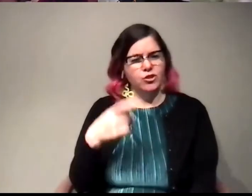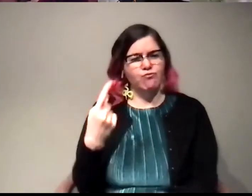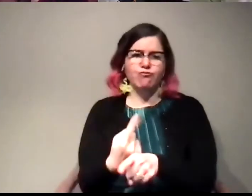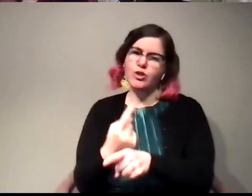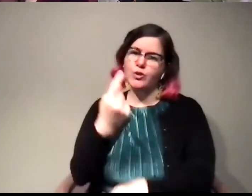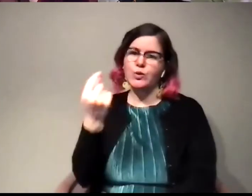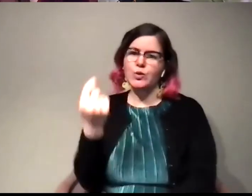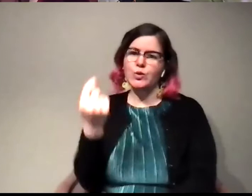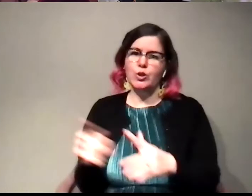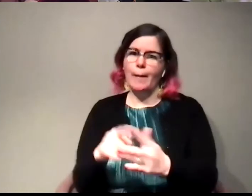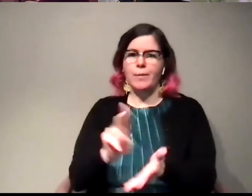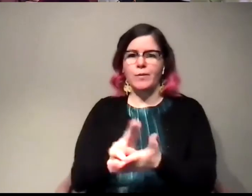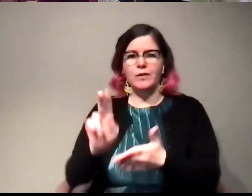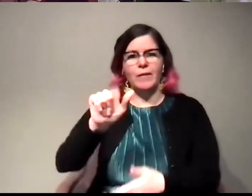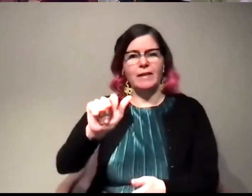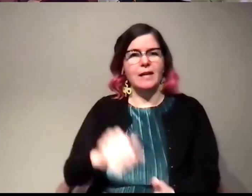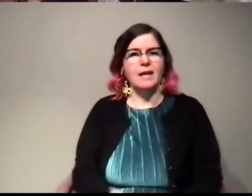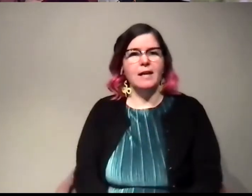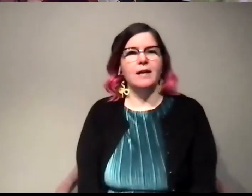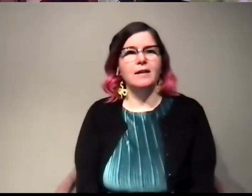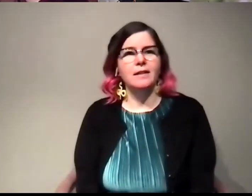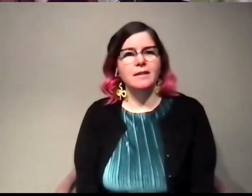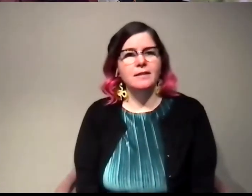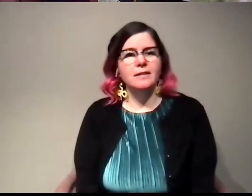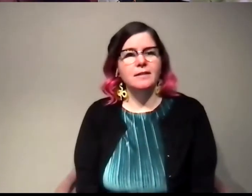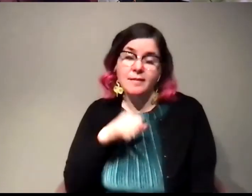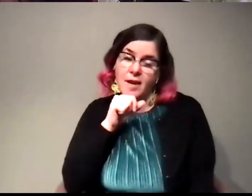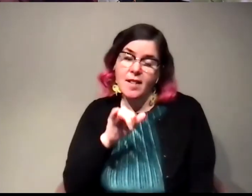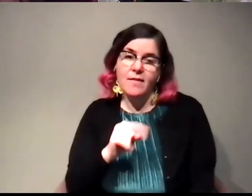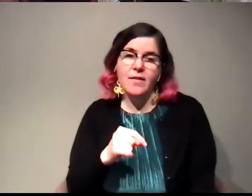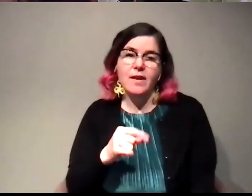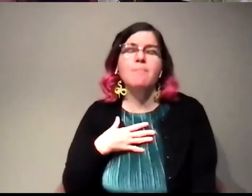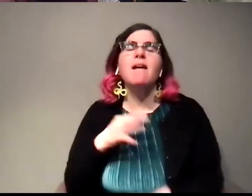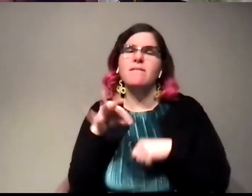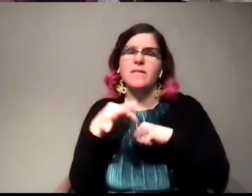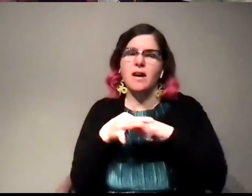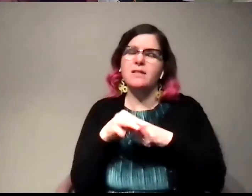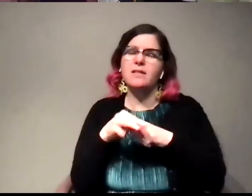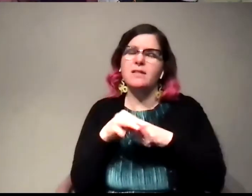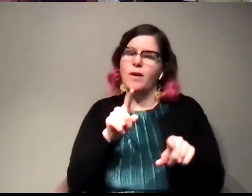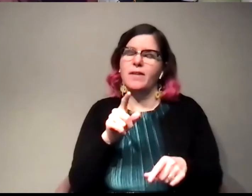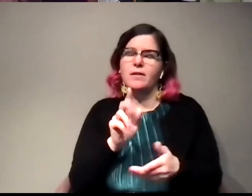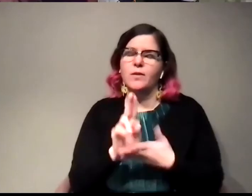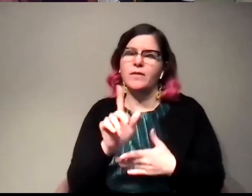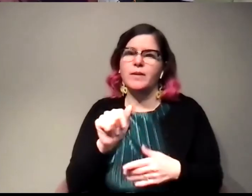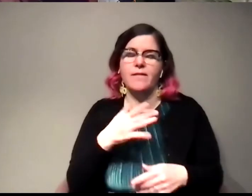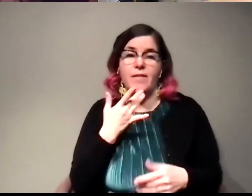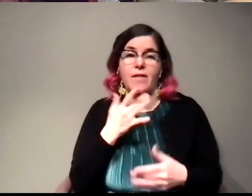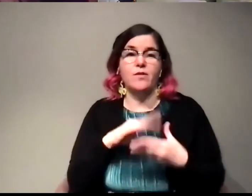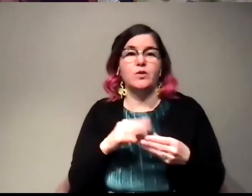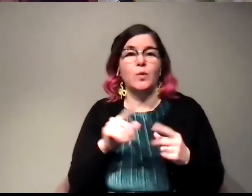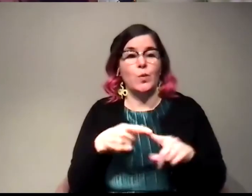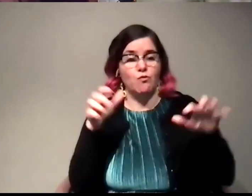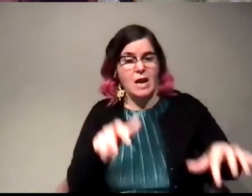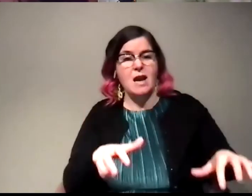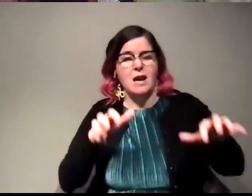University of Louisiana. And I love it. My fiance went there, and he said his favorite story to tell is that when it rained really,